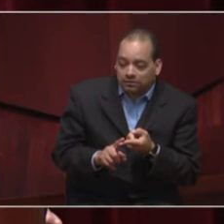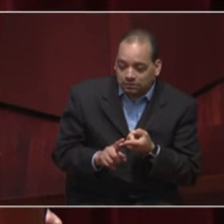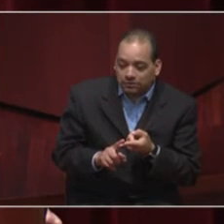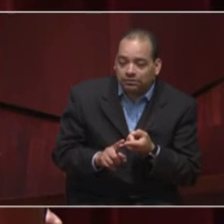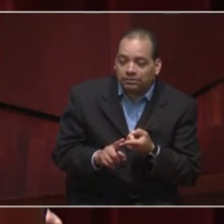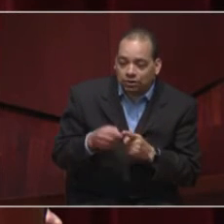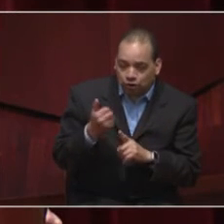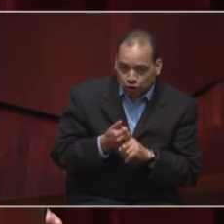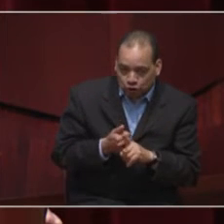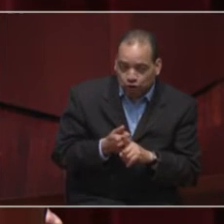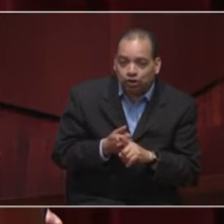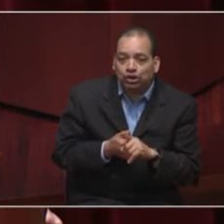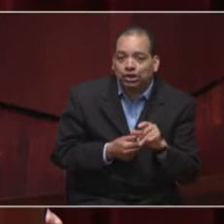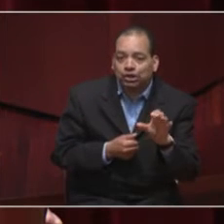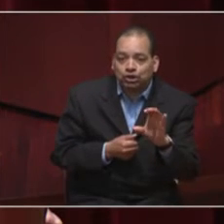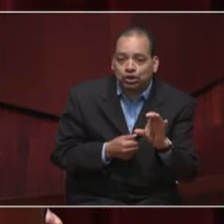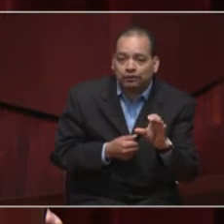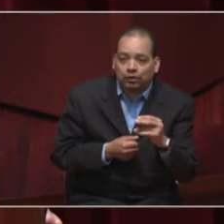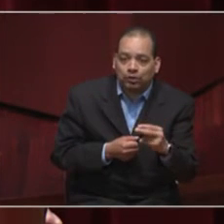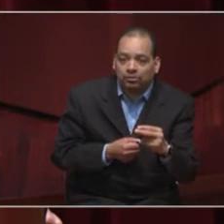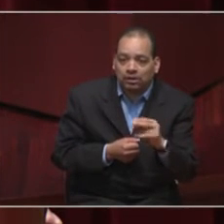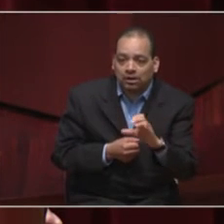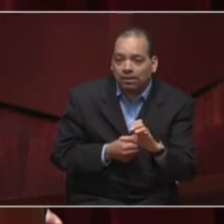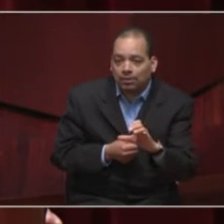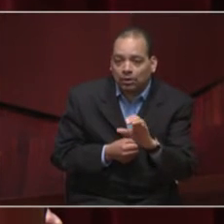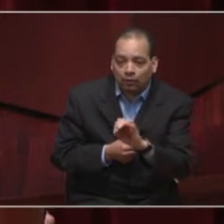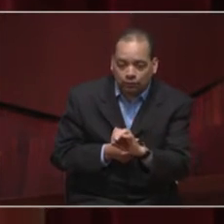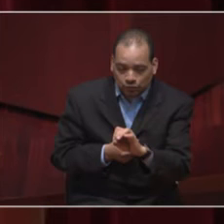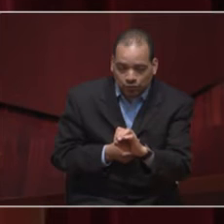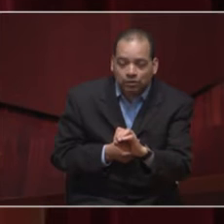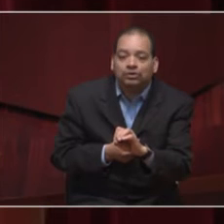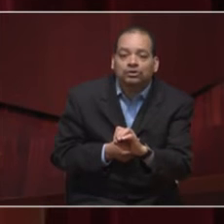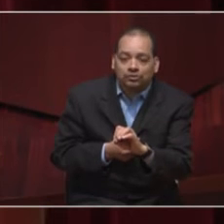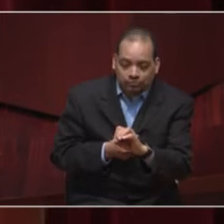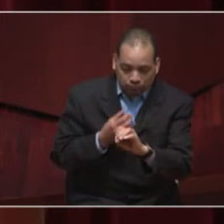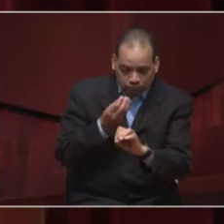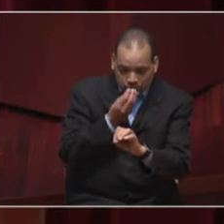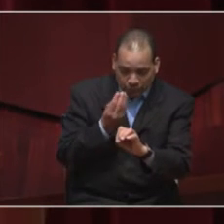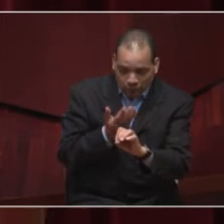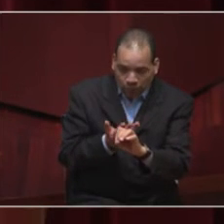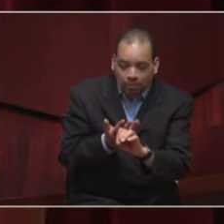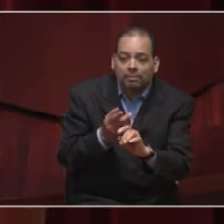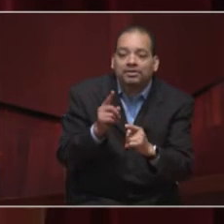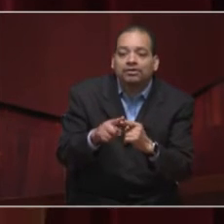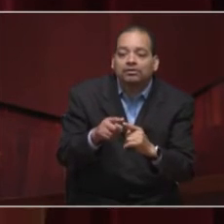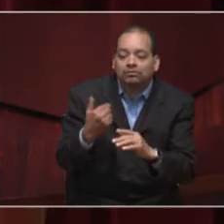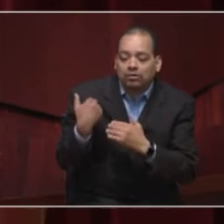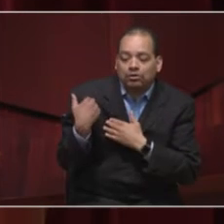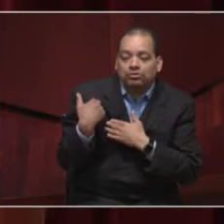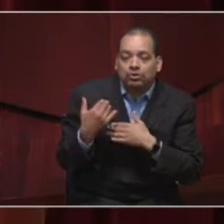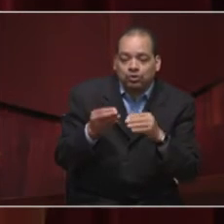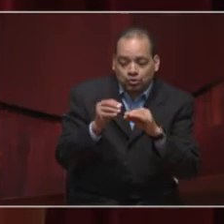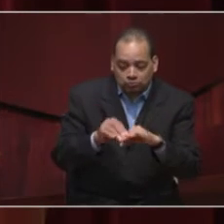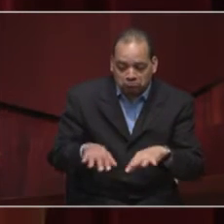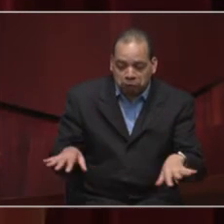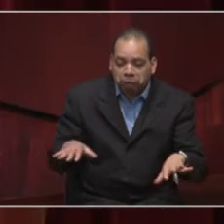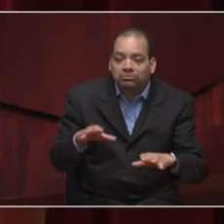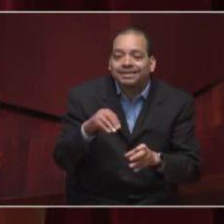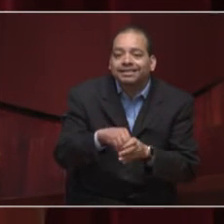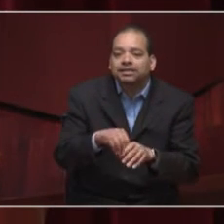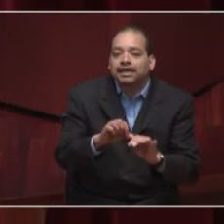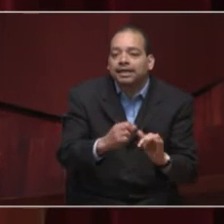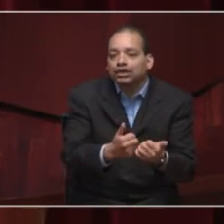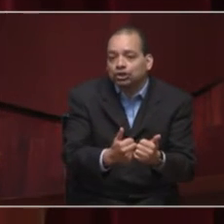chief human capital officers, and then they were supposed to share it within their agency to the